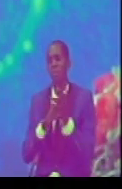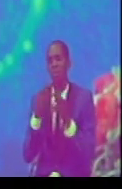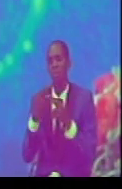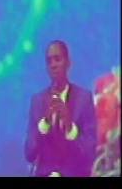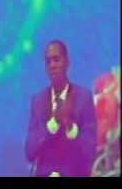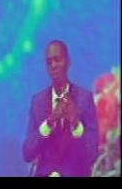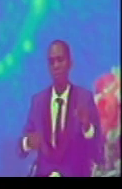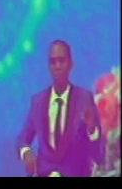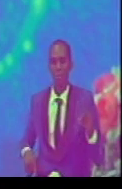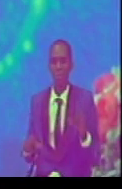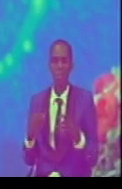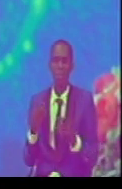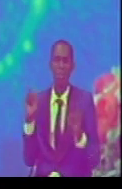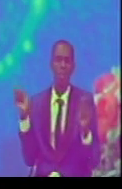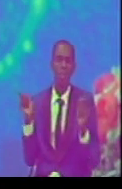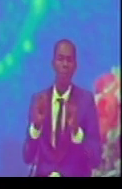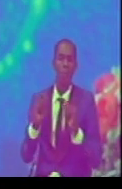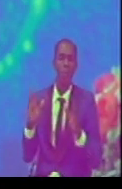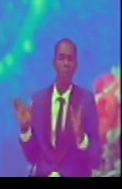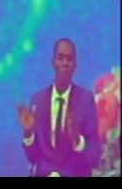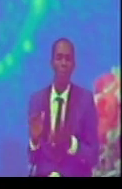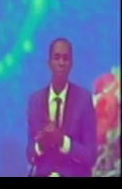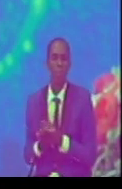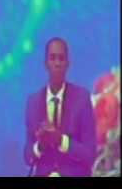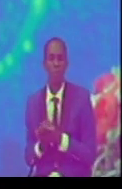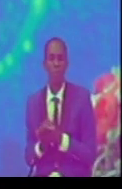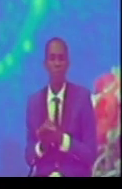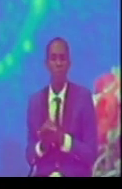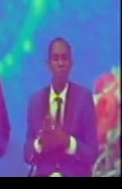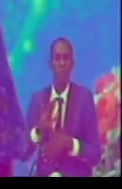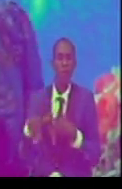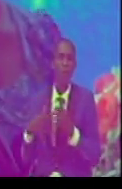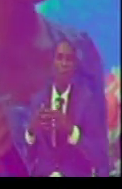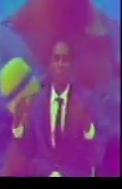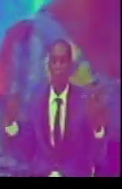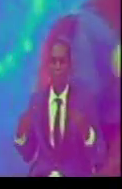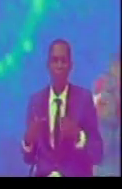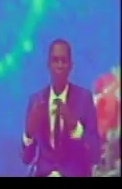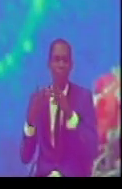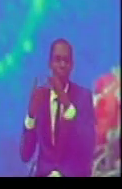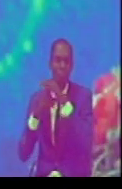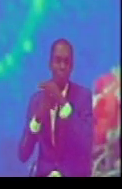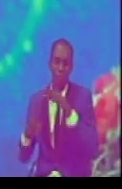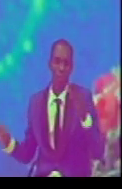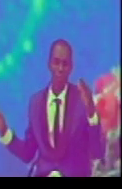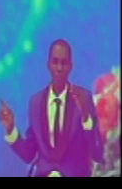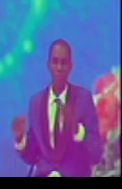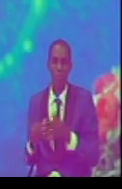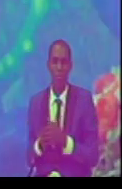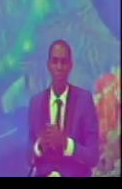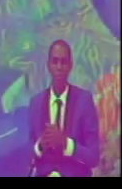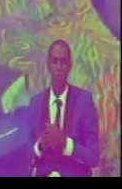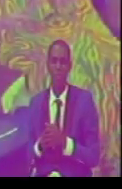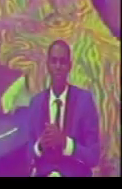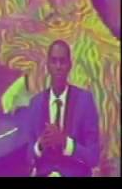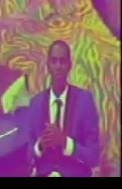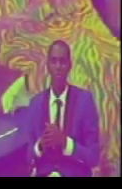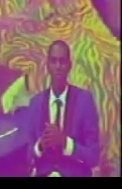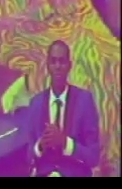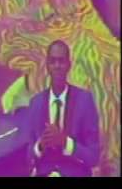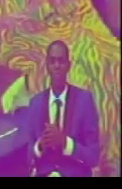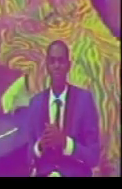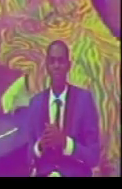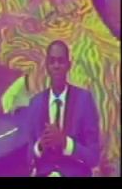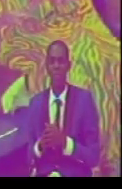much for me. May his name be I exalted in Jesus' name. All praise God.